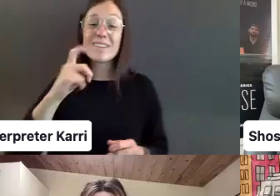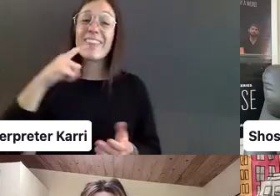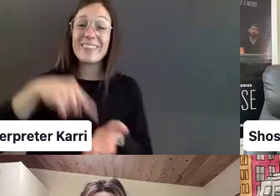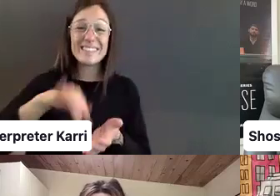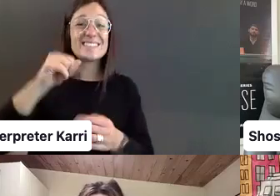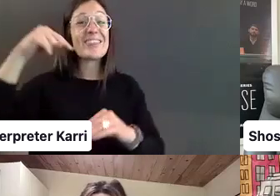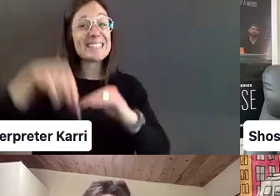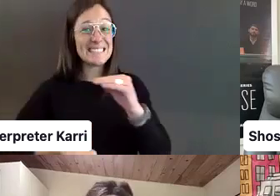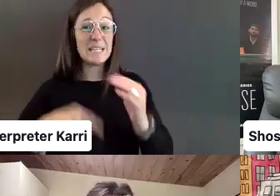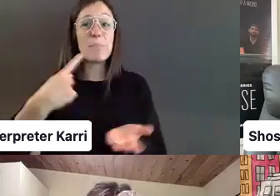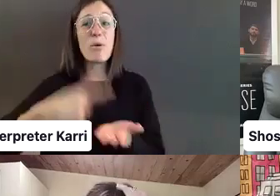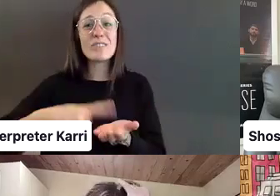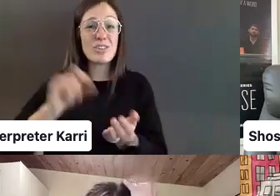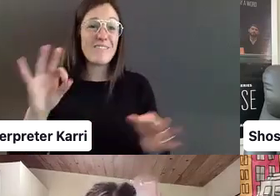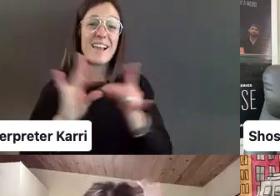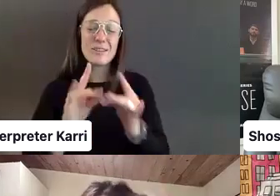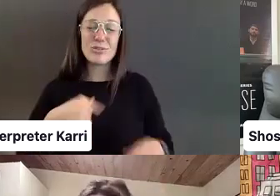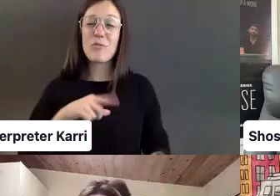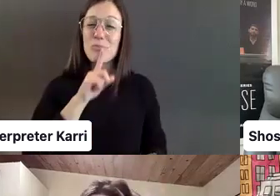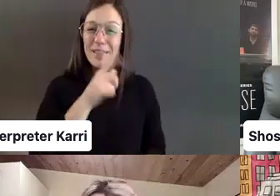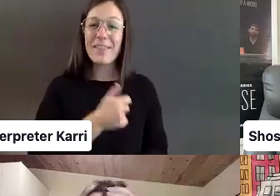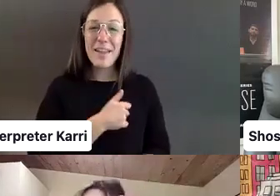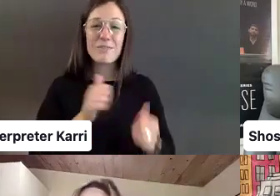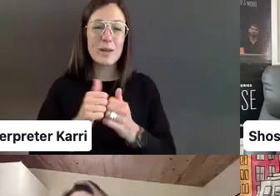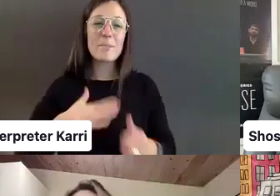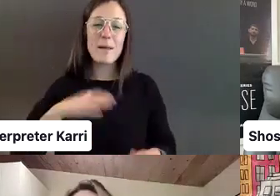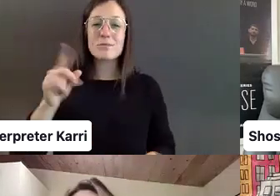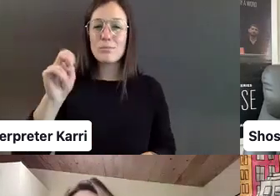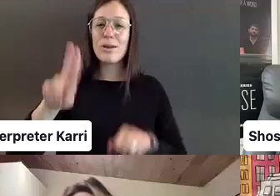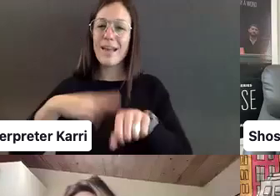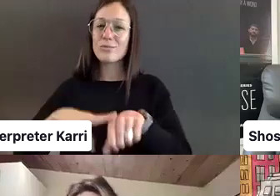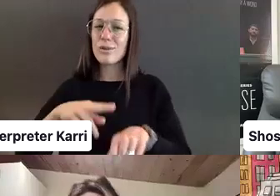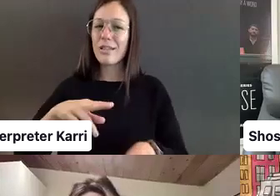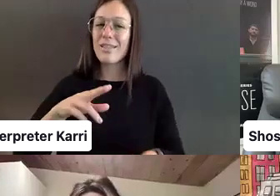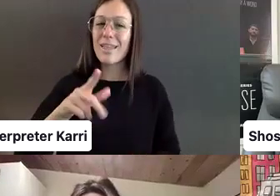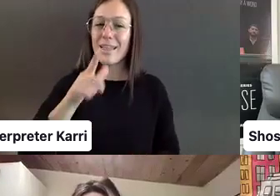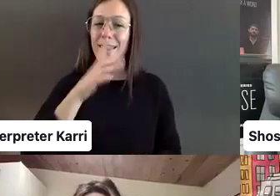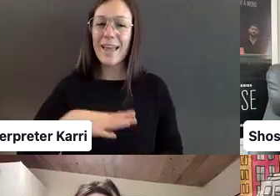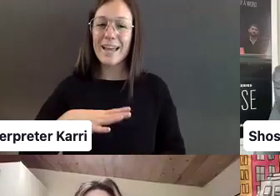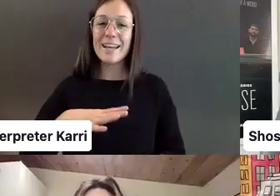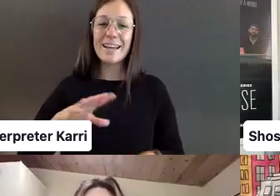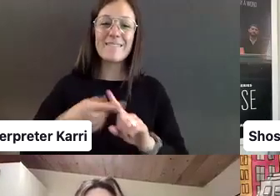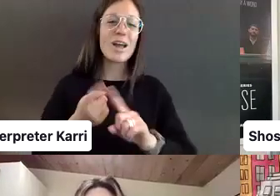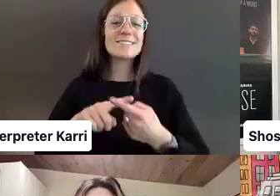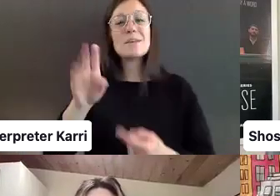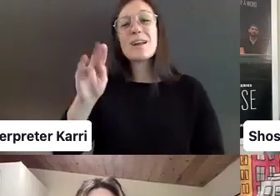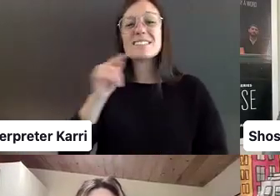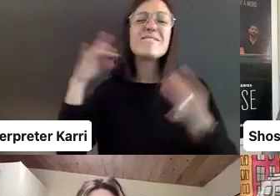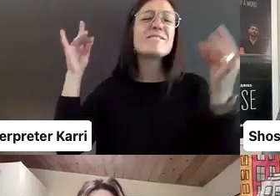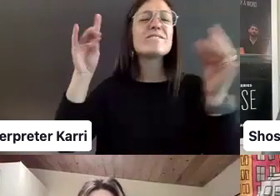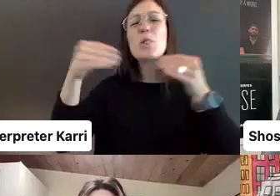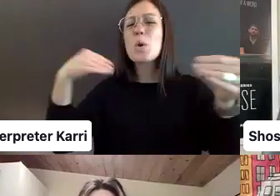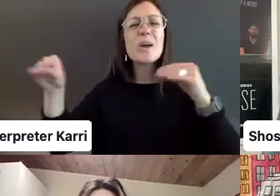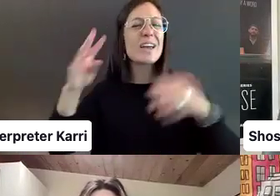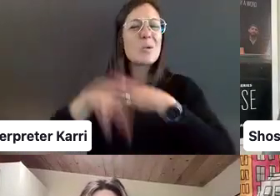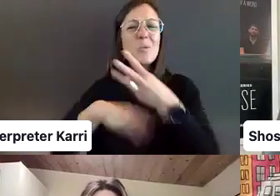of connection that I really love with my supernatural lady friends. Yes, it is like a we're fluid not really world. getting talking about our into it. spiritual practice. We don't